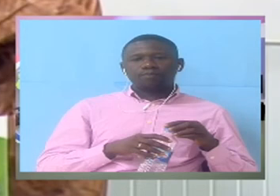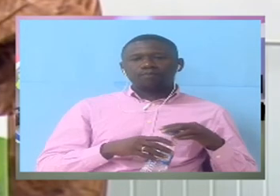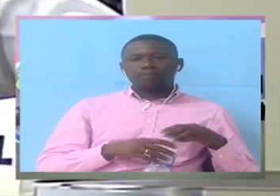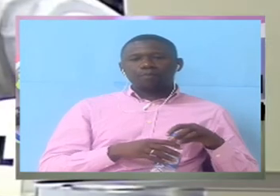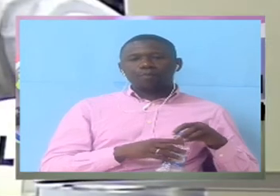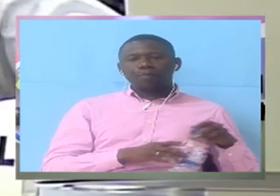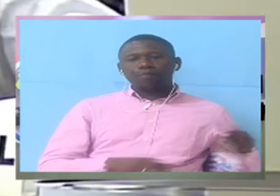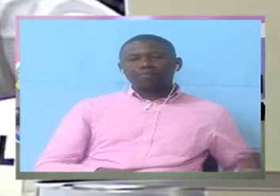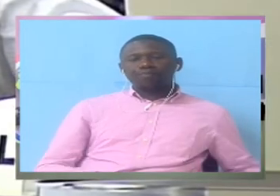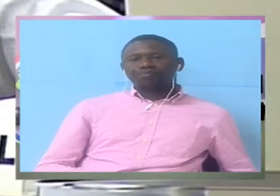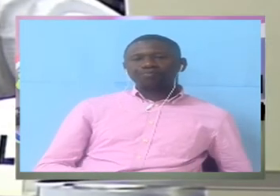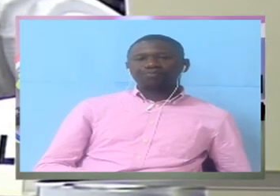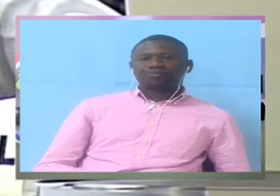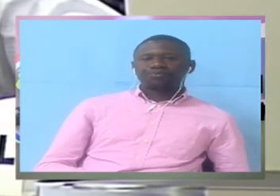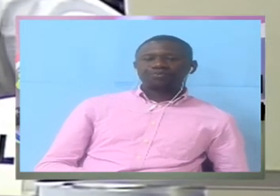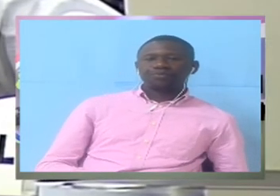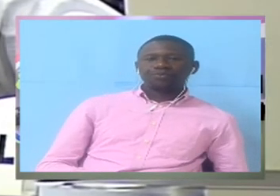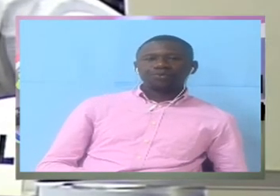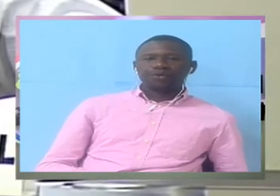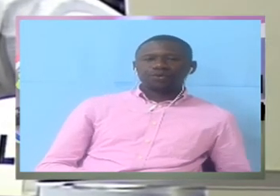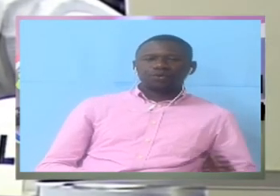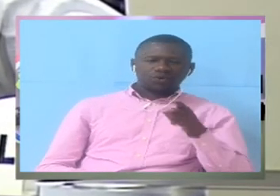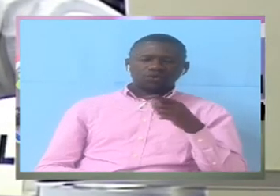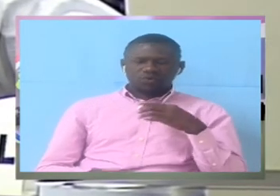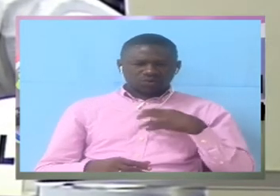Would you say that he was against your